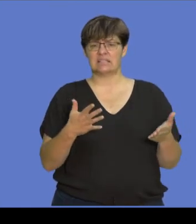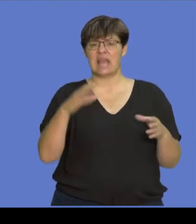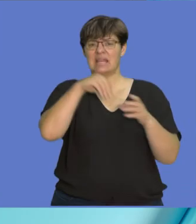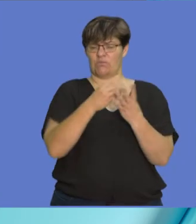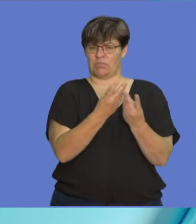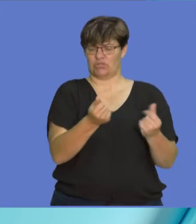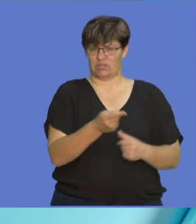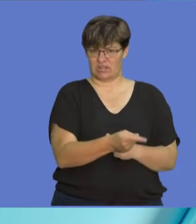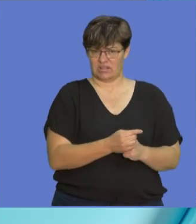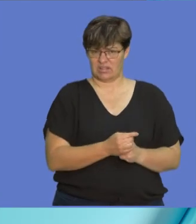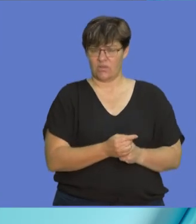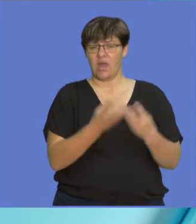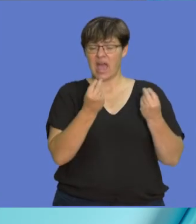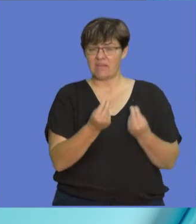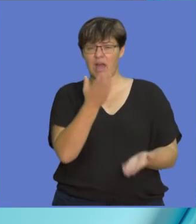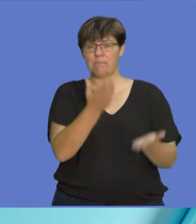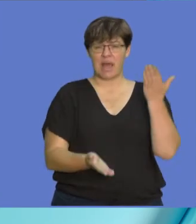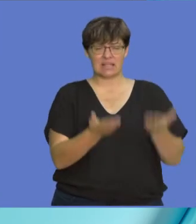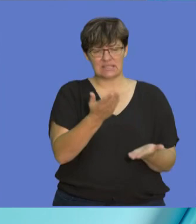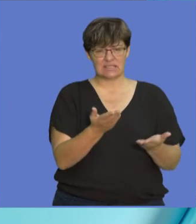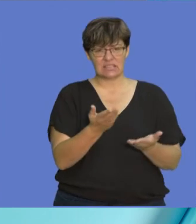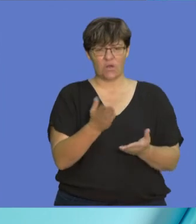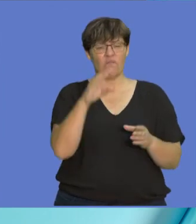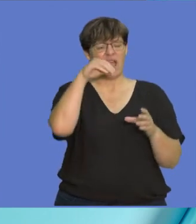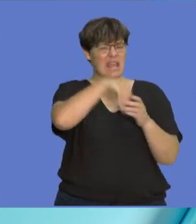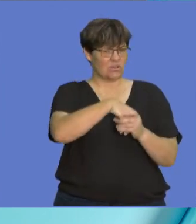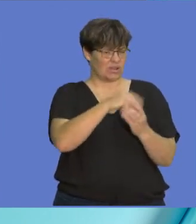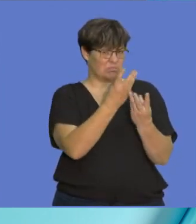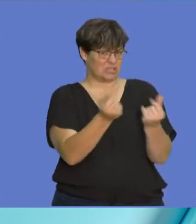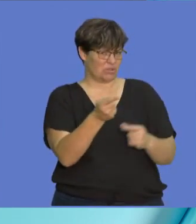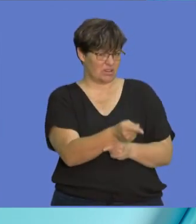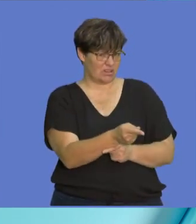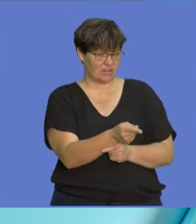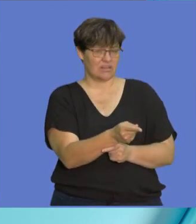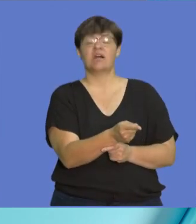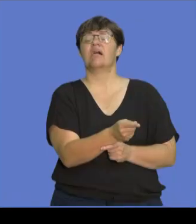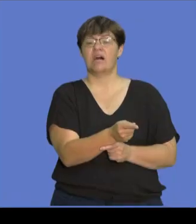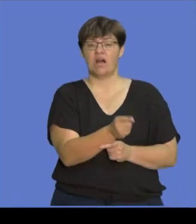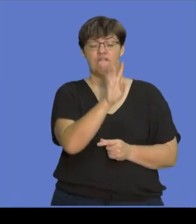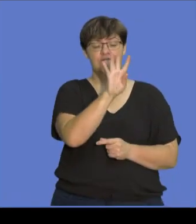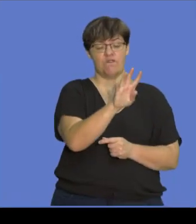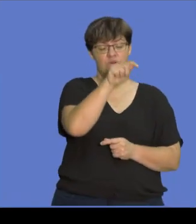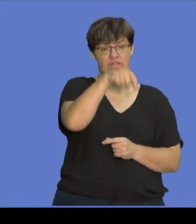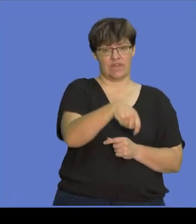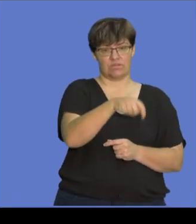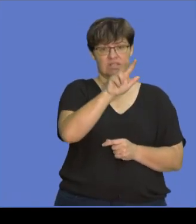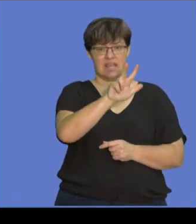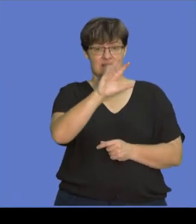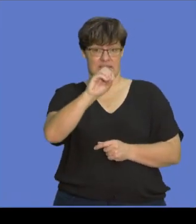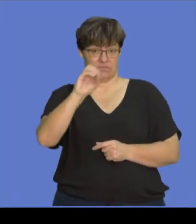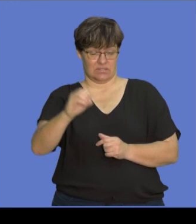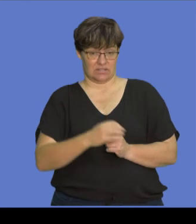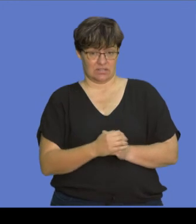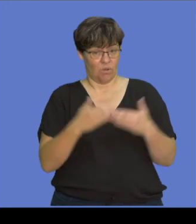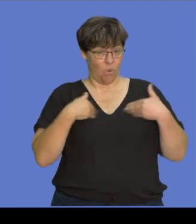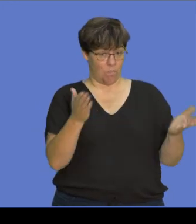materials. You had a balance of indirect materials at the beginning of the year of 4,800.